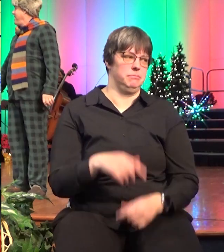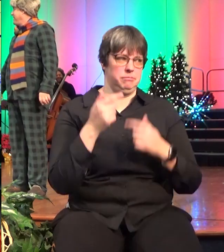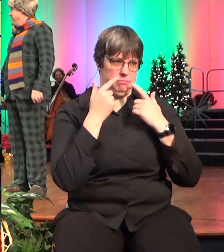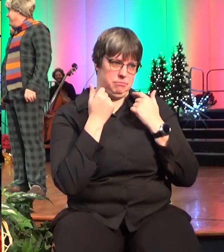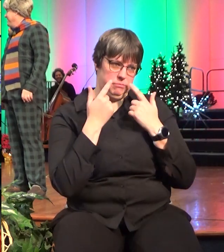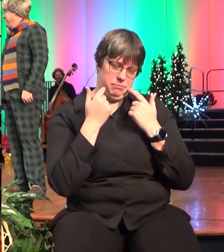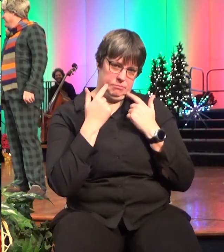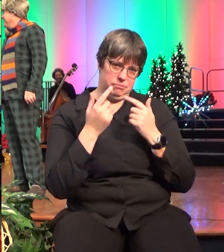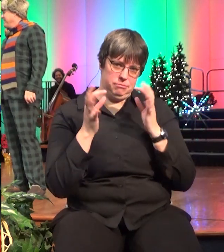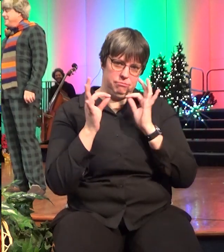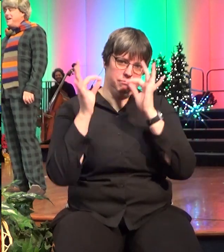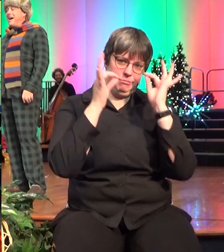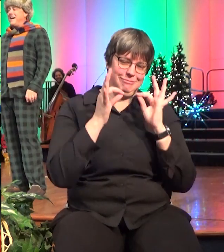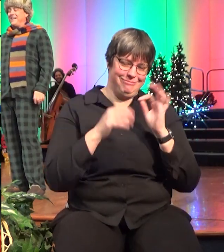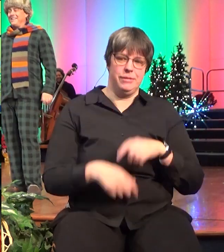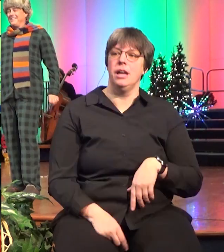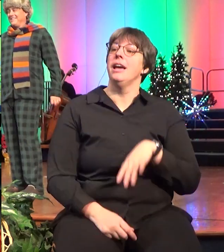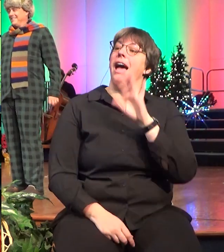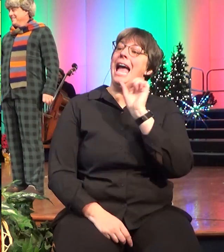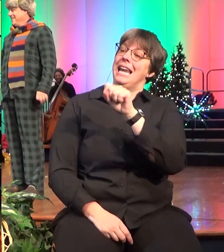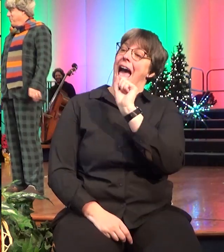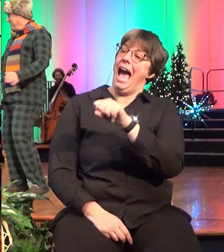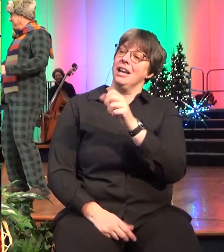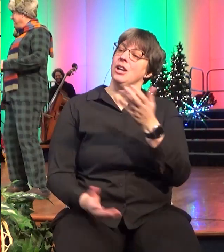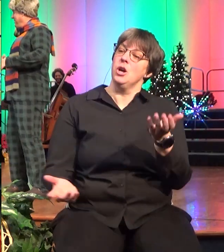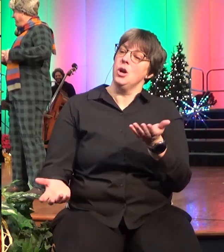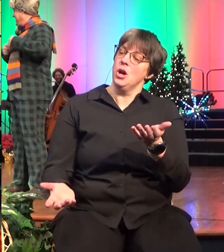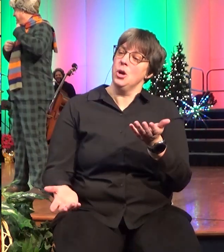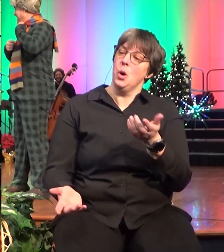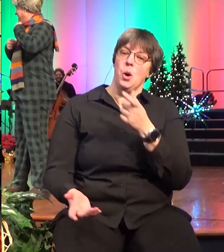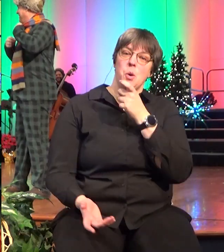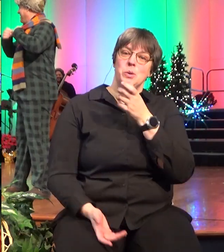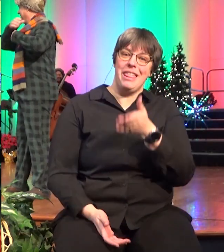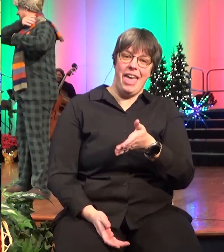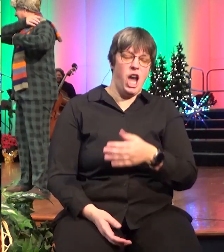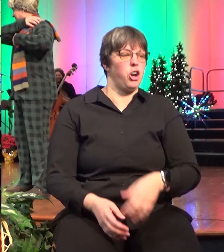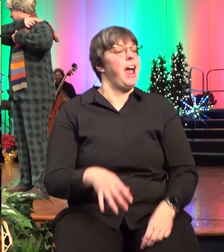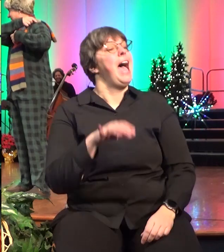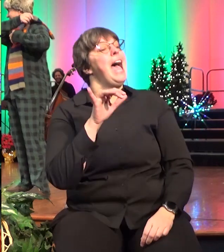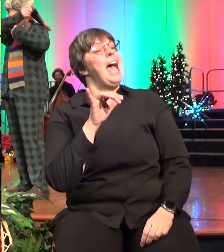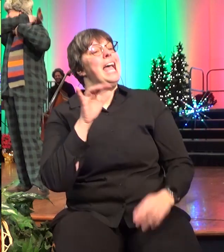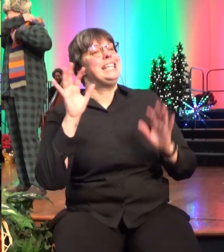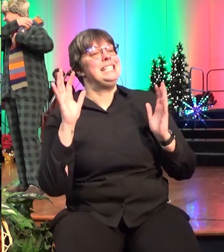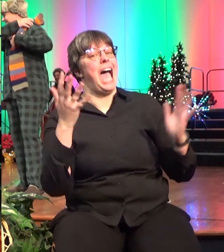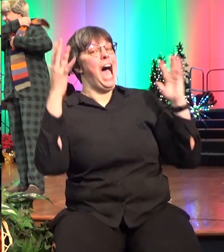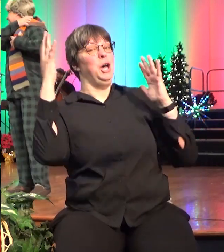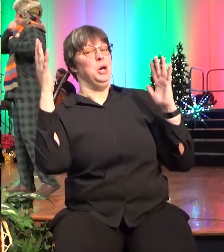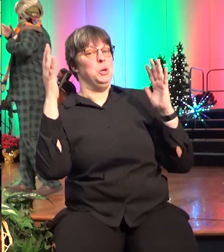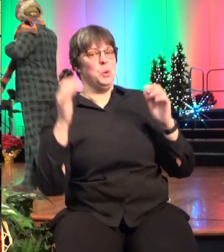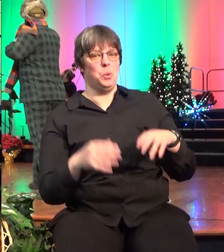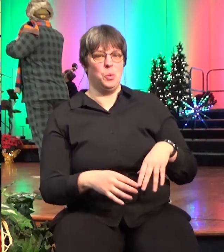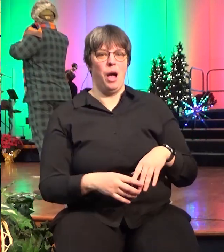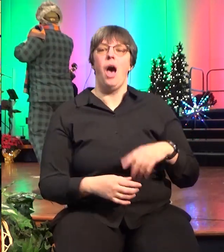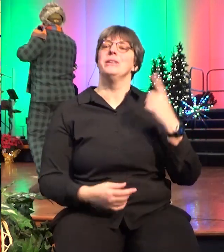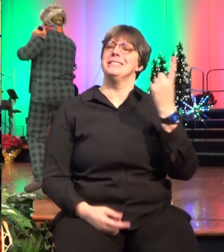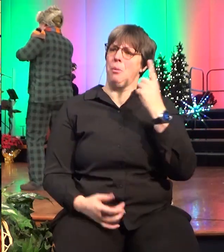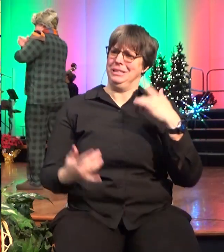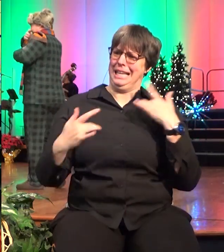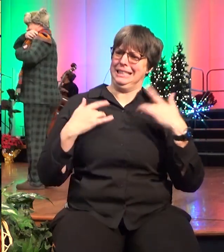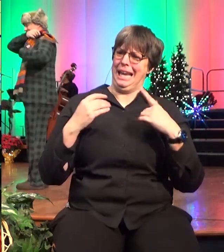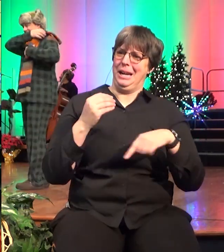knock, knock. Who's there? Yeah. Yahoo! Well, somebody's excited about Christmas.